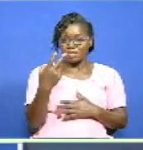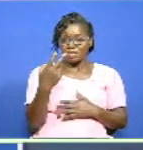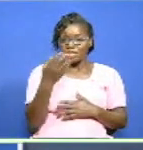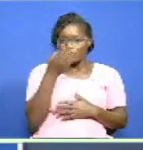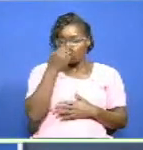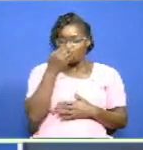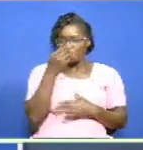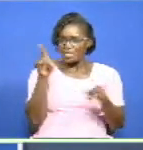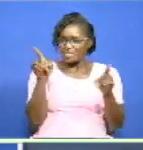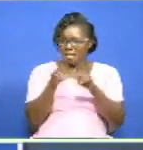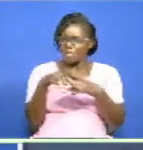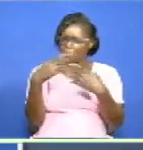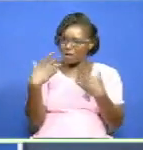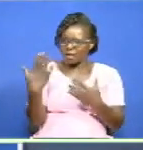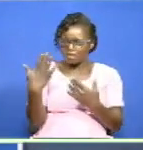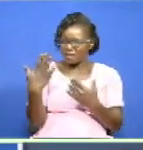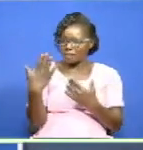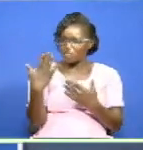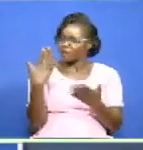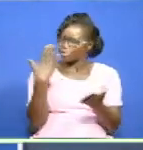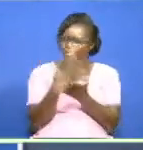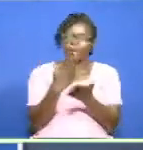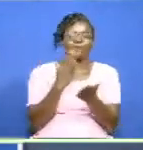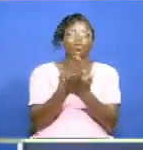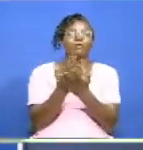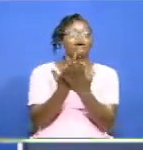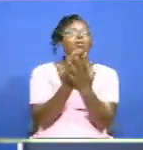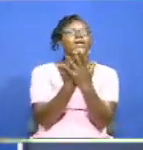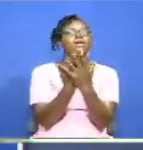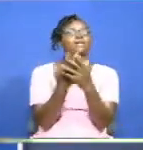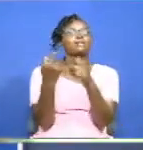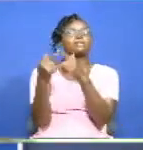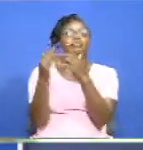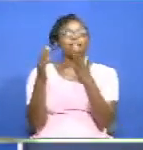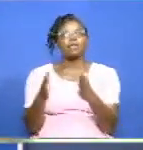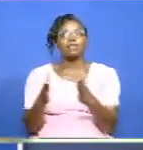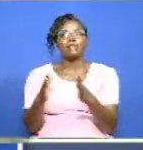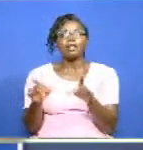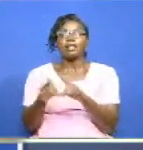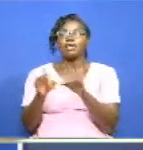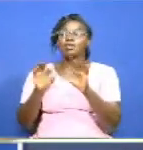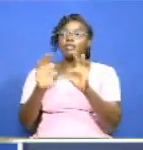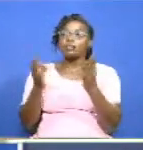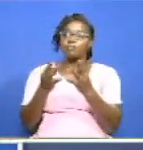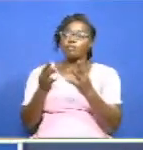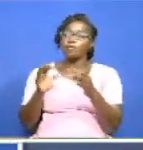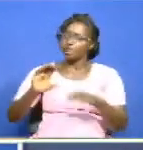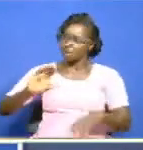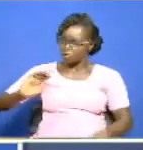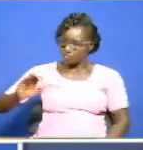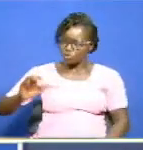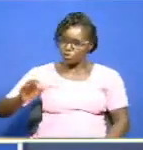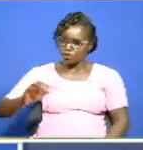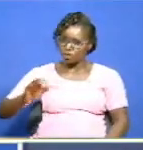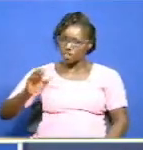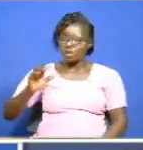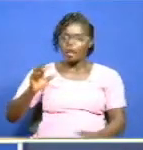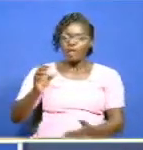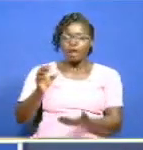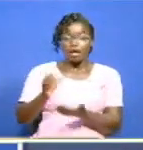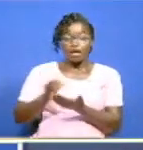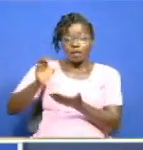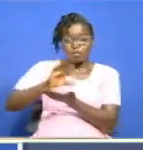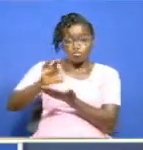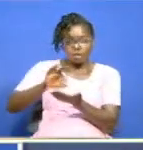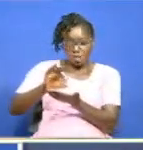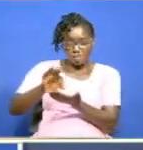that mkono really arrest these killers. As a family and as a constituency Kabuchai,